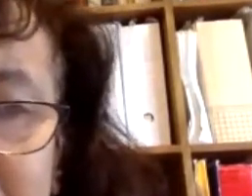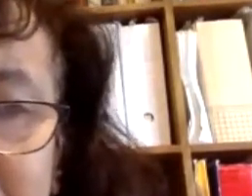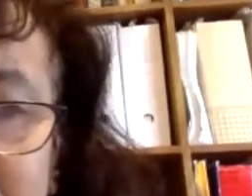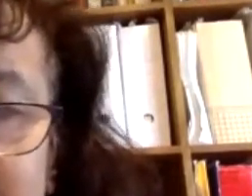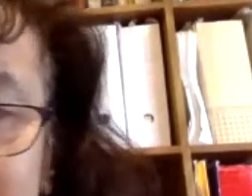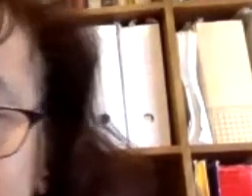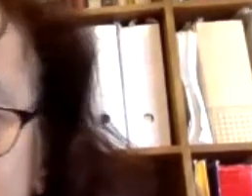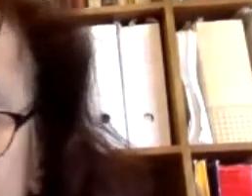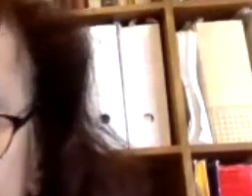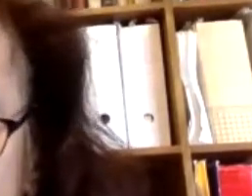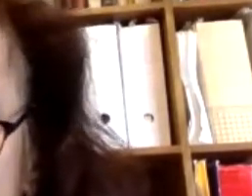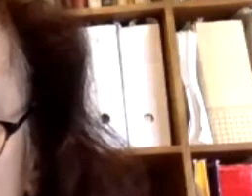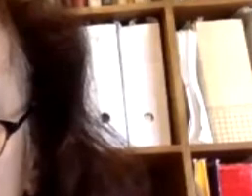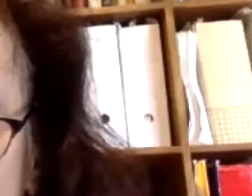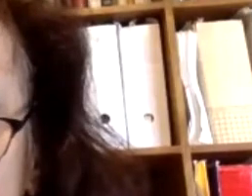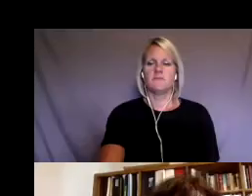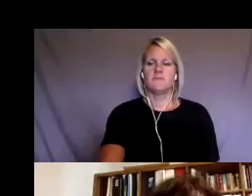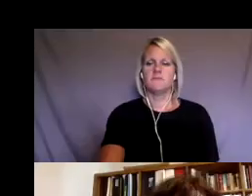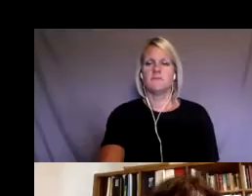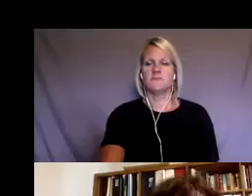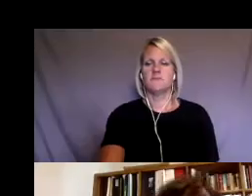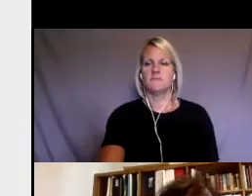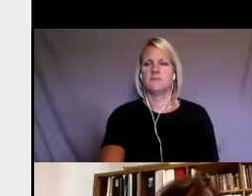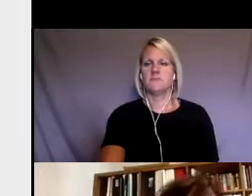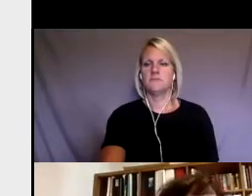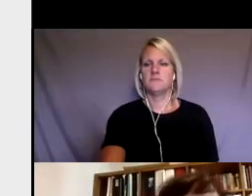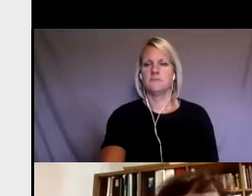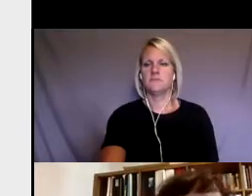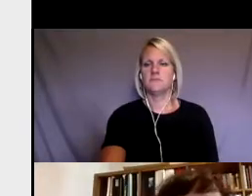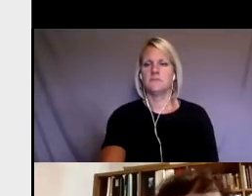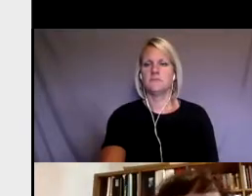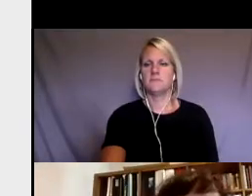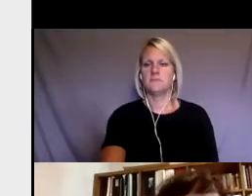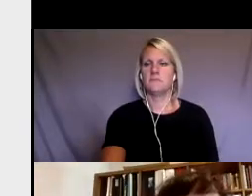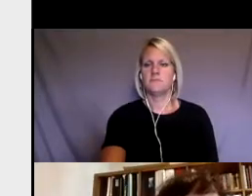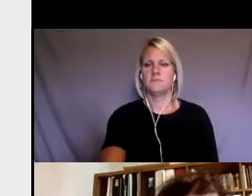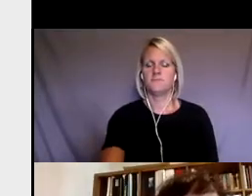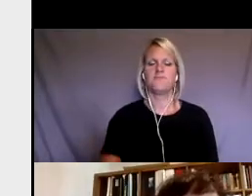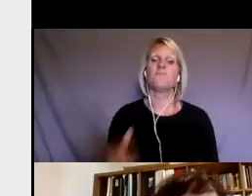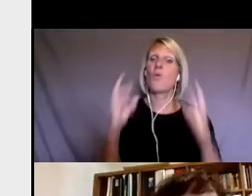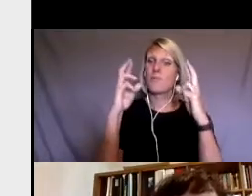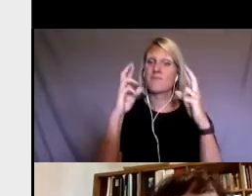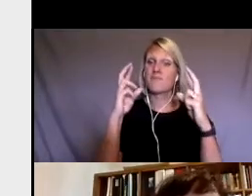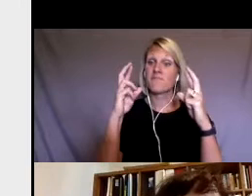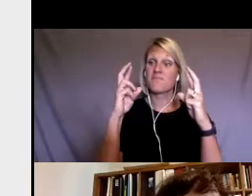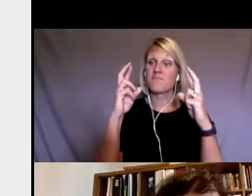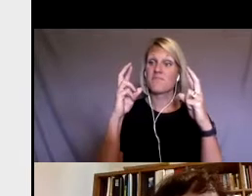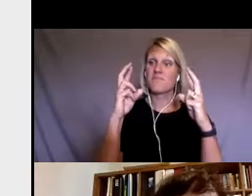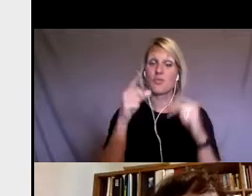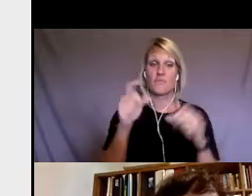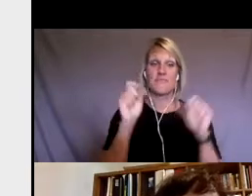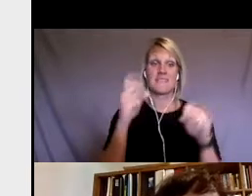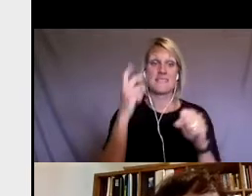can start my presentation. I hope you can